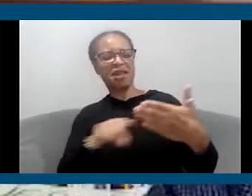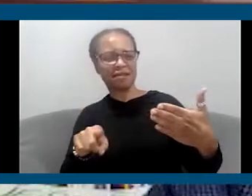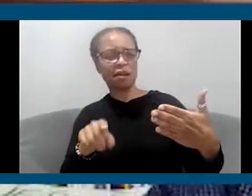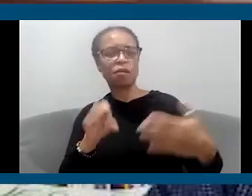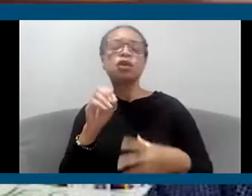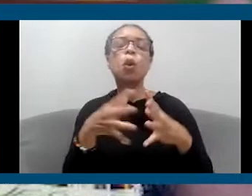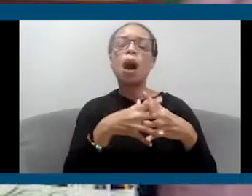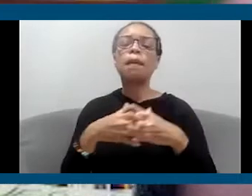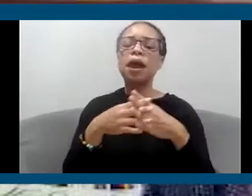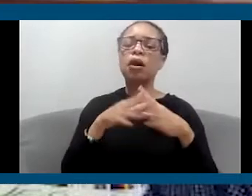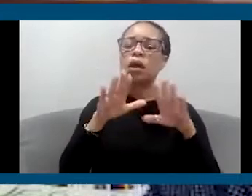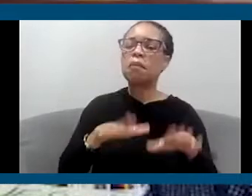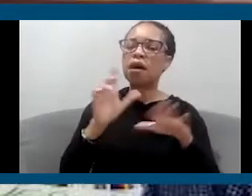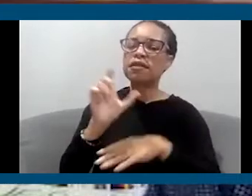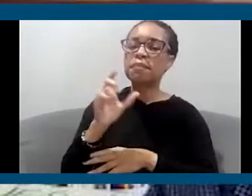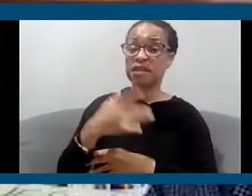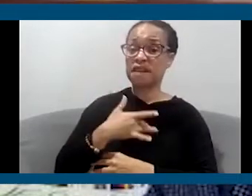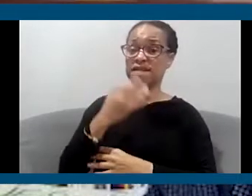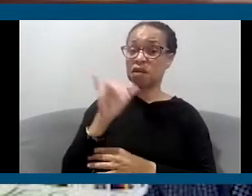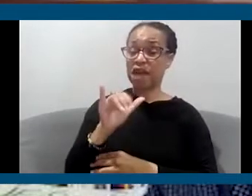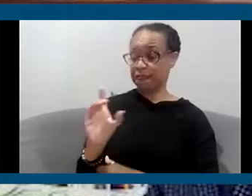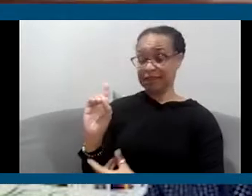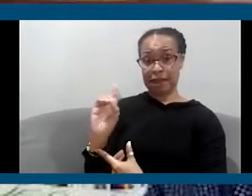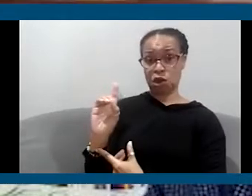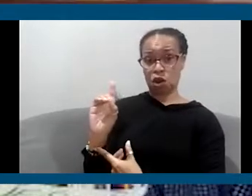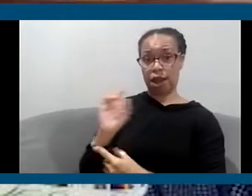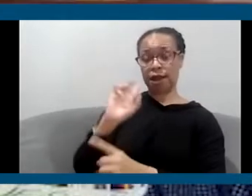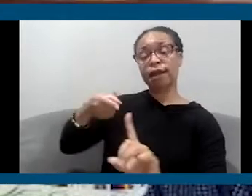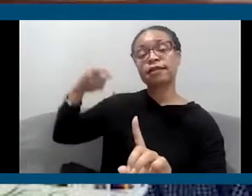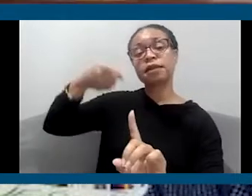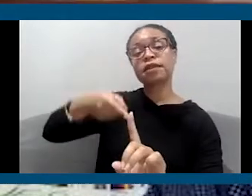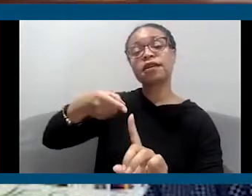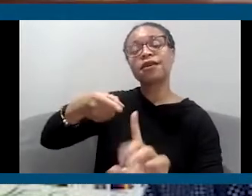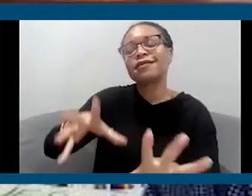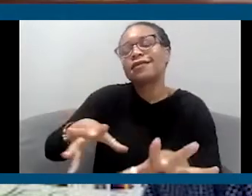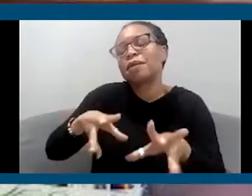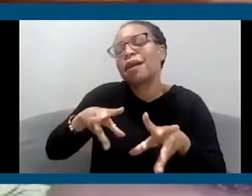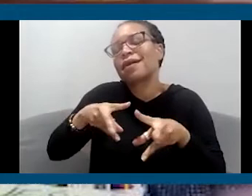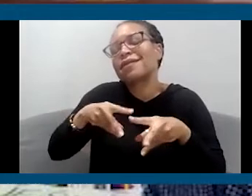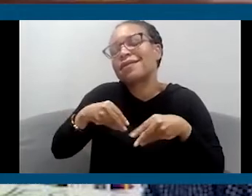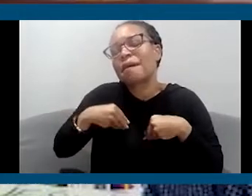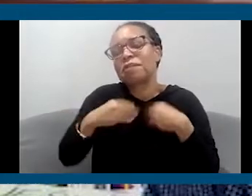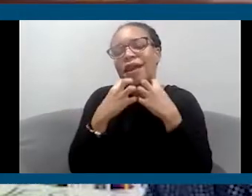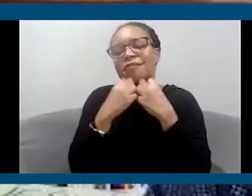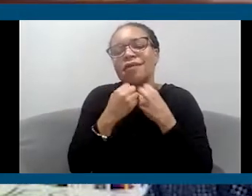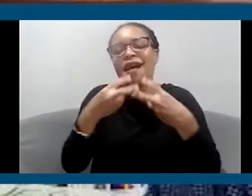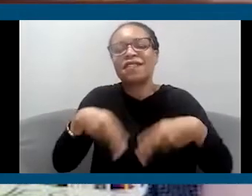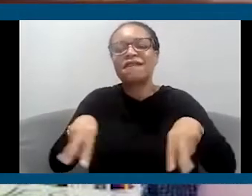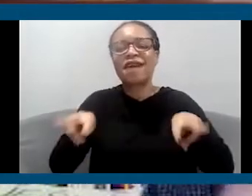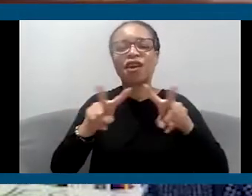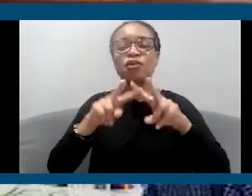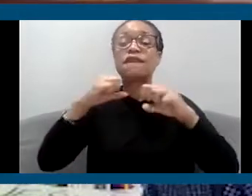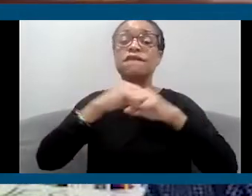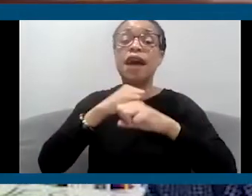American Muslims feel that the Democratic Party in specific has been embracing the values of fighting for equality,